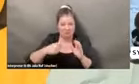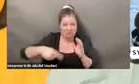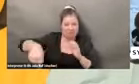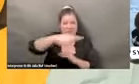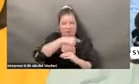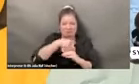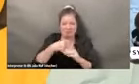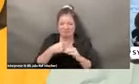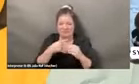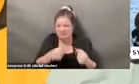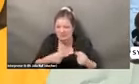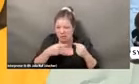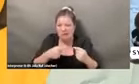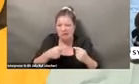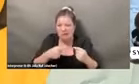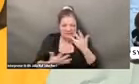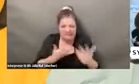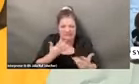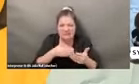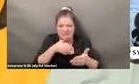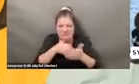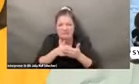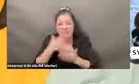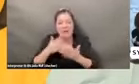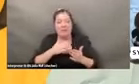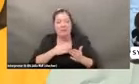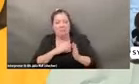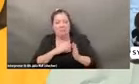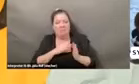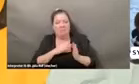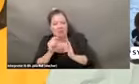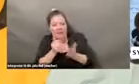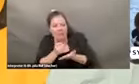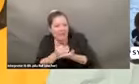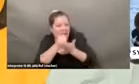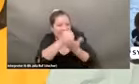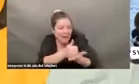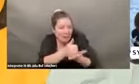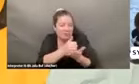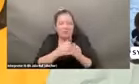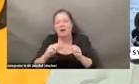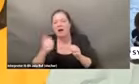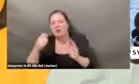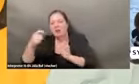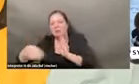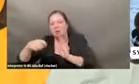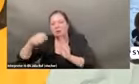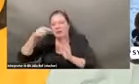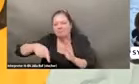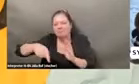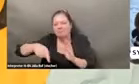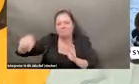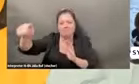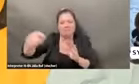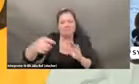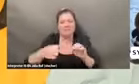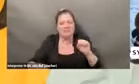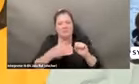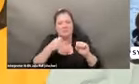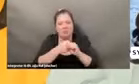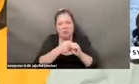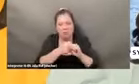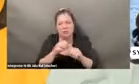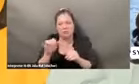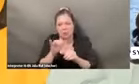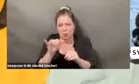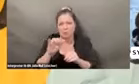it. Hopefully our project can help a little bit, but there are also other efforts happening. And I do not expect to see a